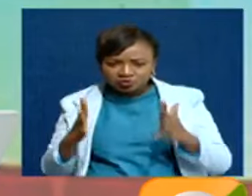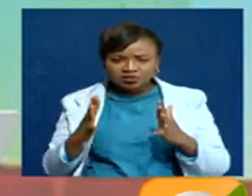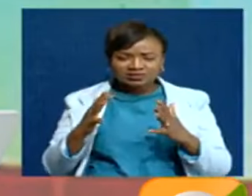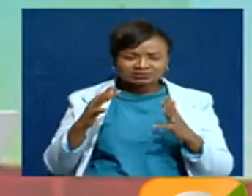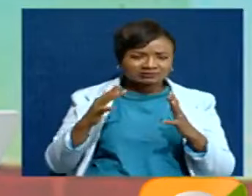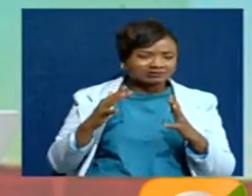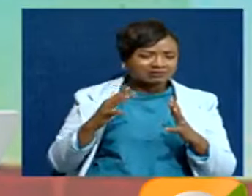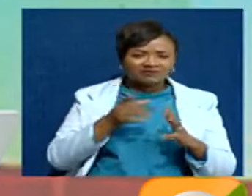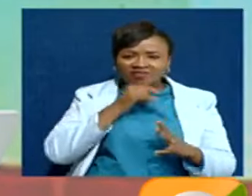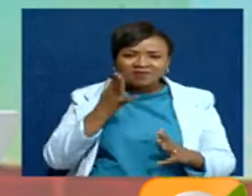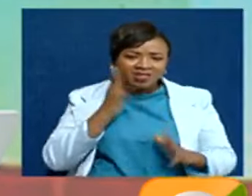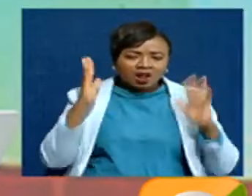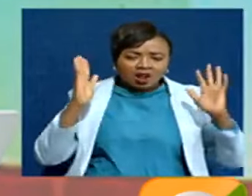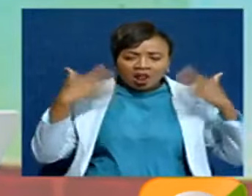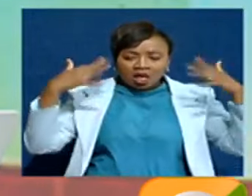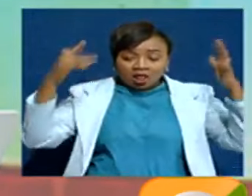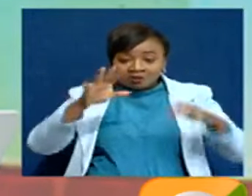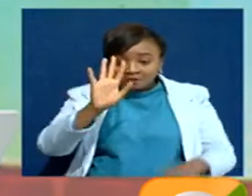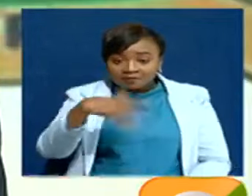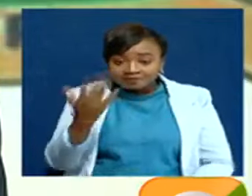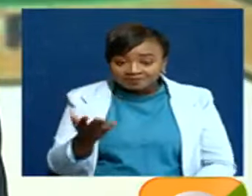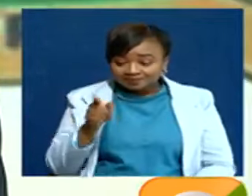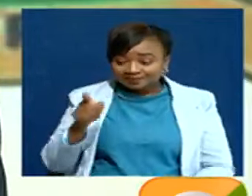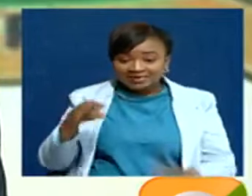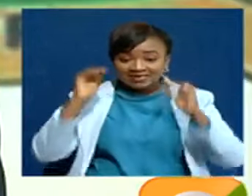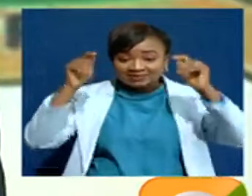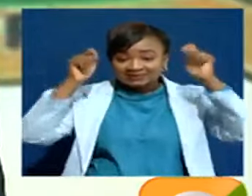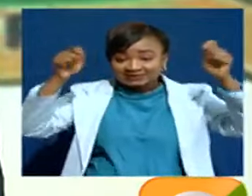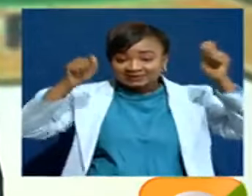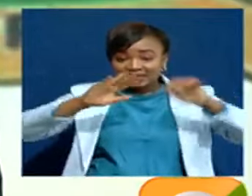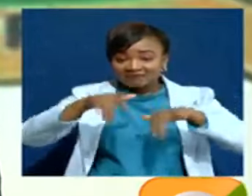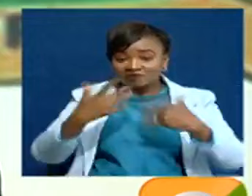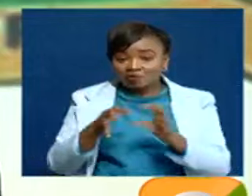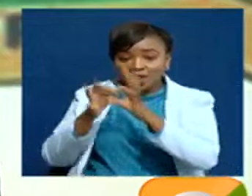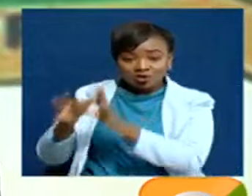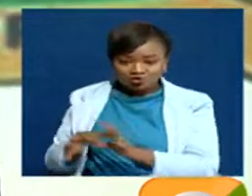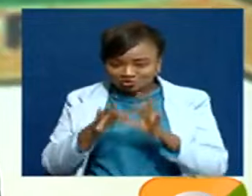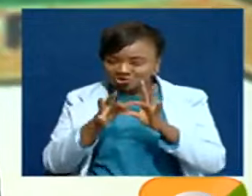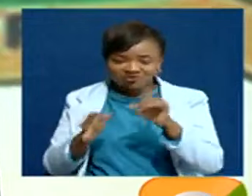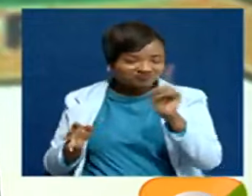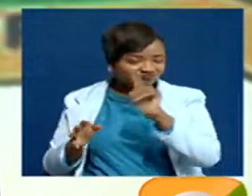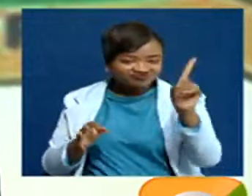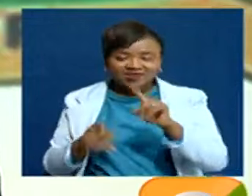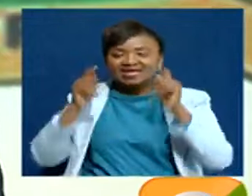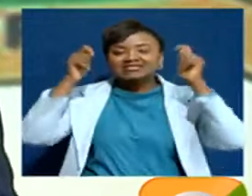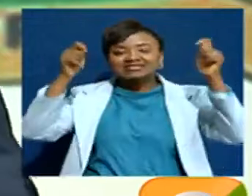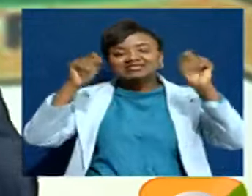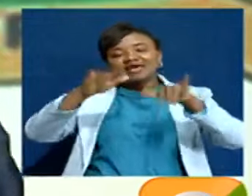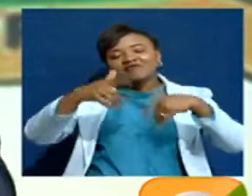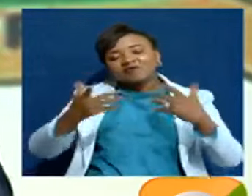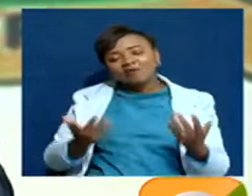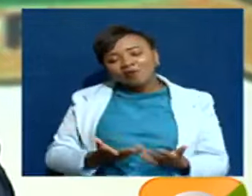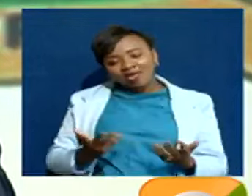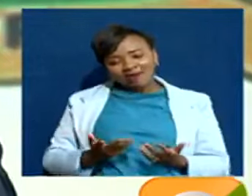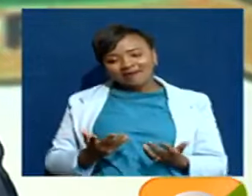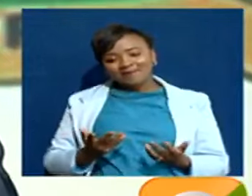student and that parent who's watching? The strike is not called by the unions. The unions were driven to call for the strike because this CBA